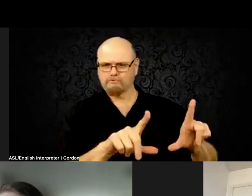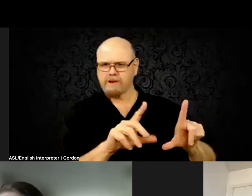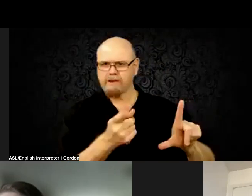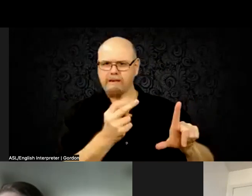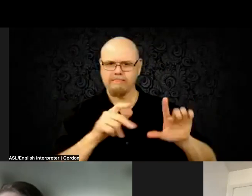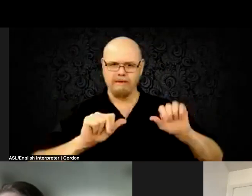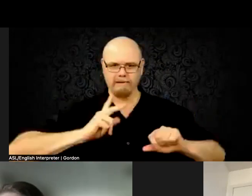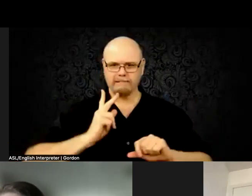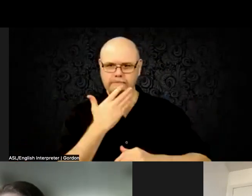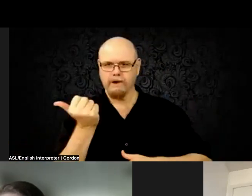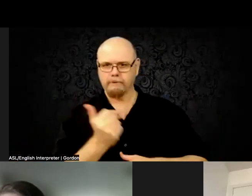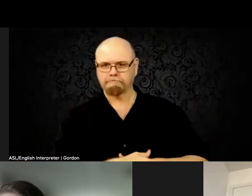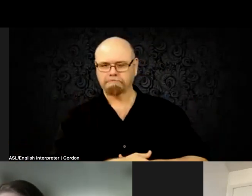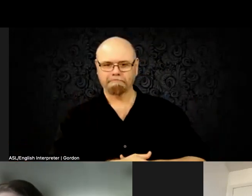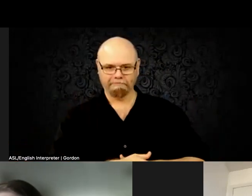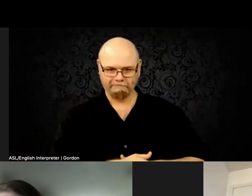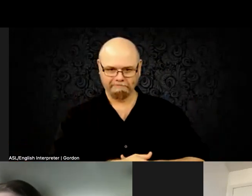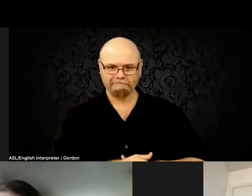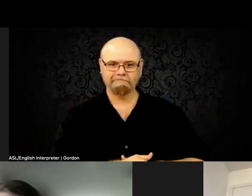see the chat.